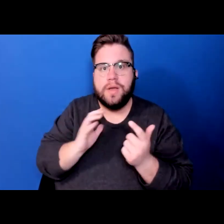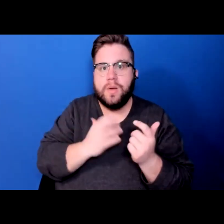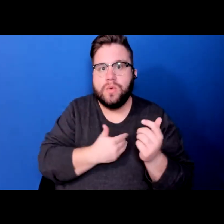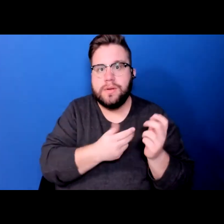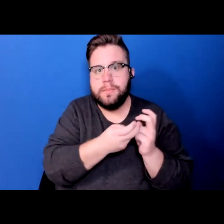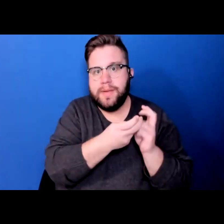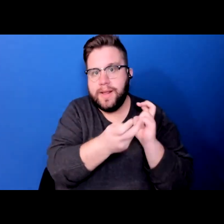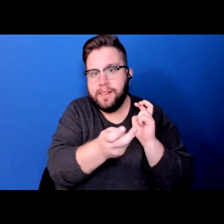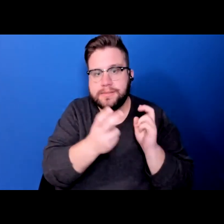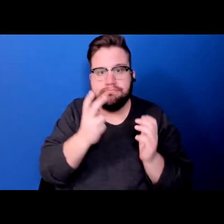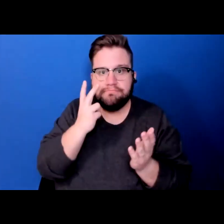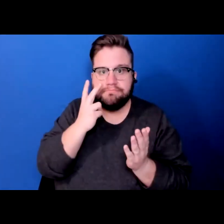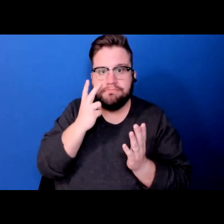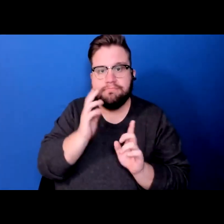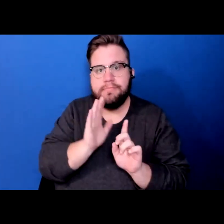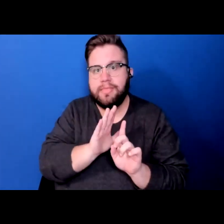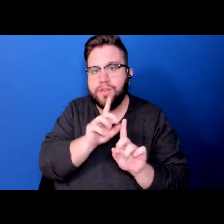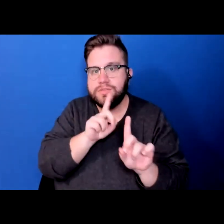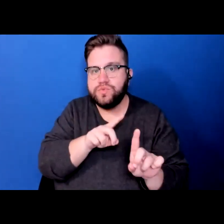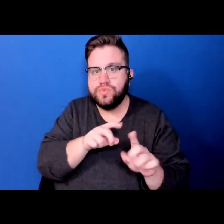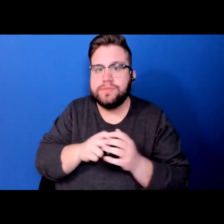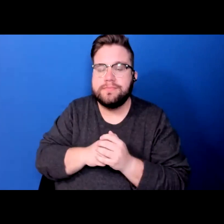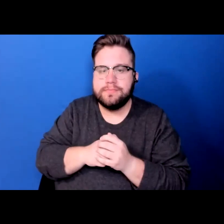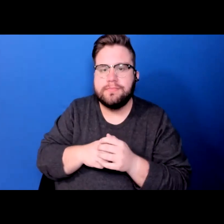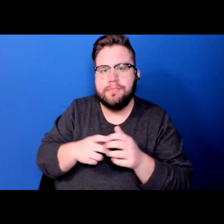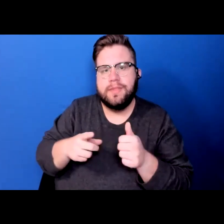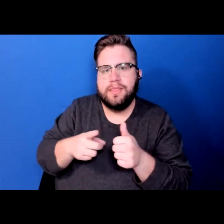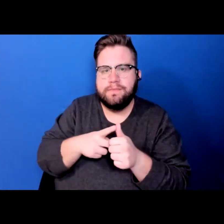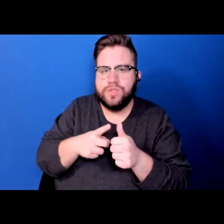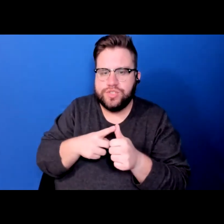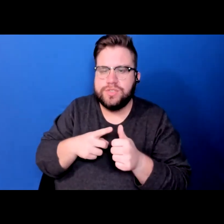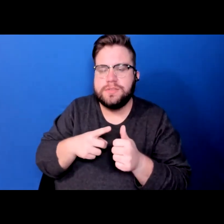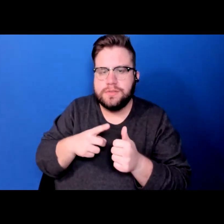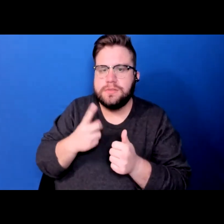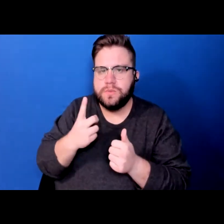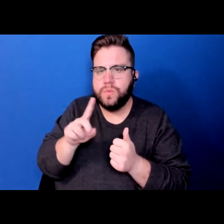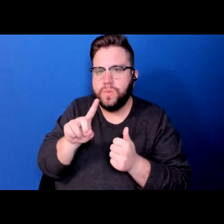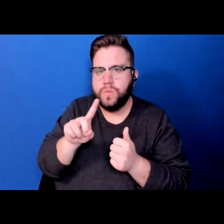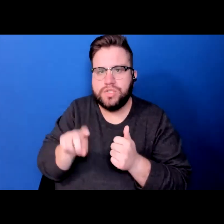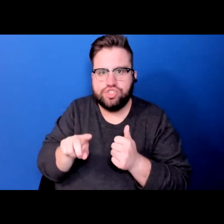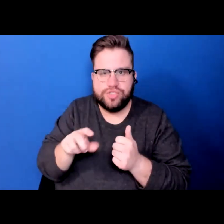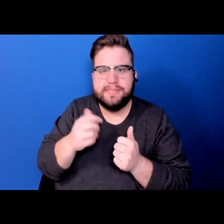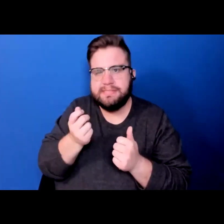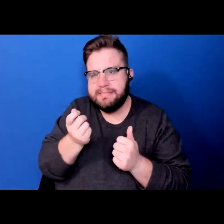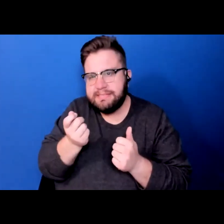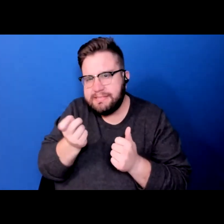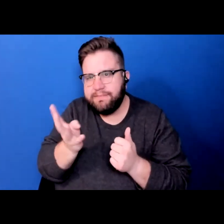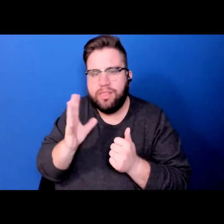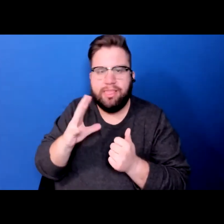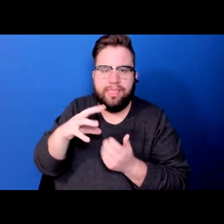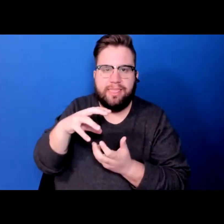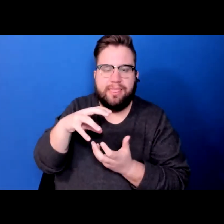The first one is a combination of several questions that I'd like to address to Drs. Knight and